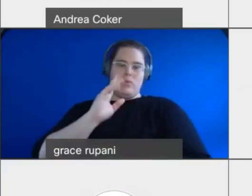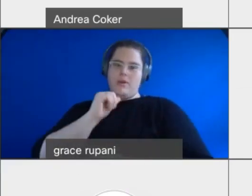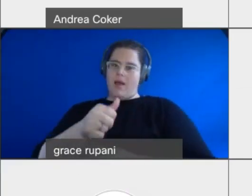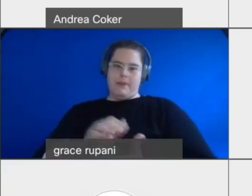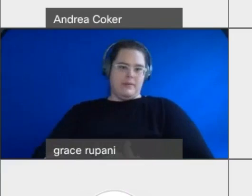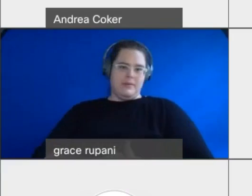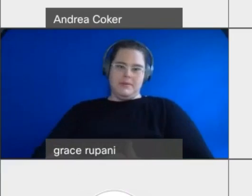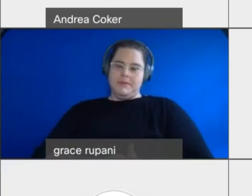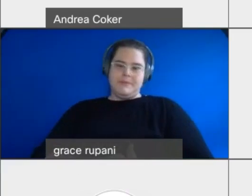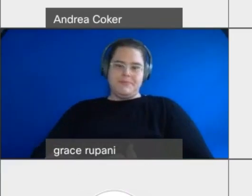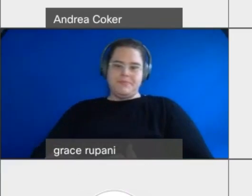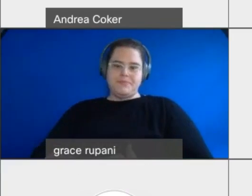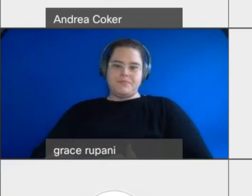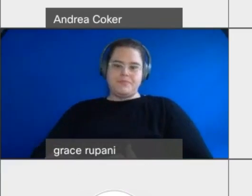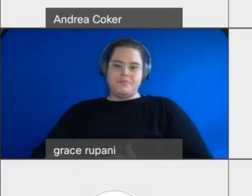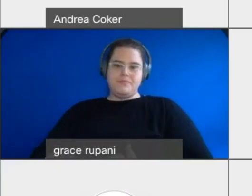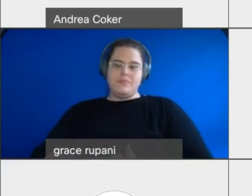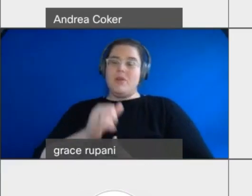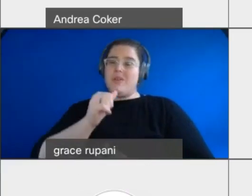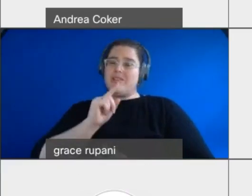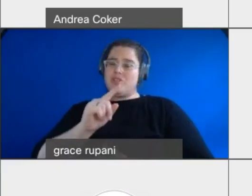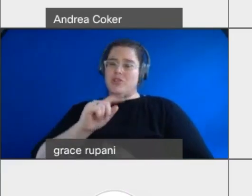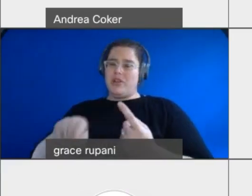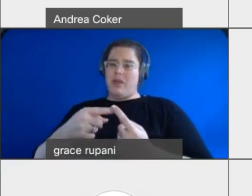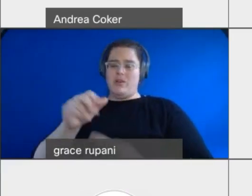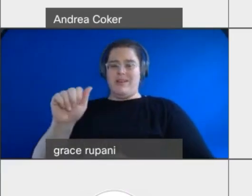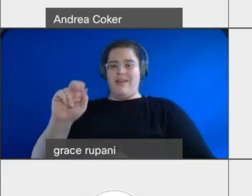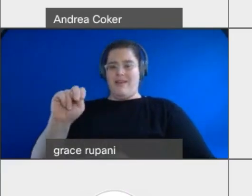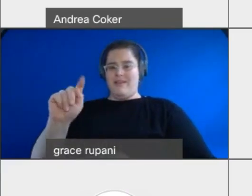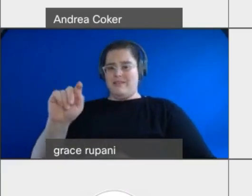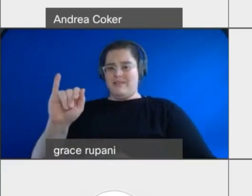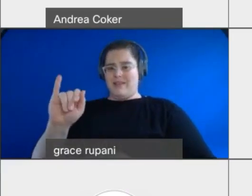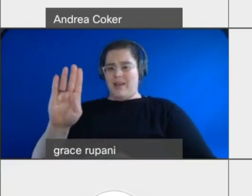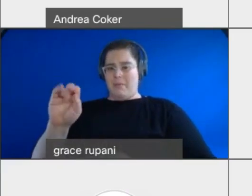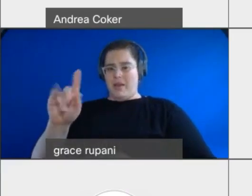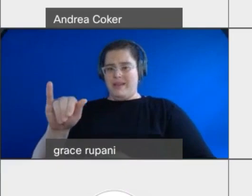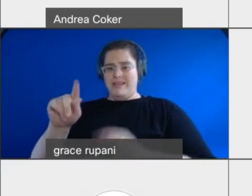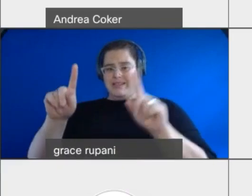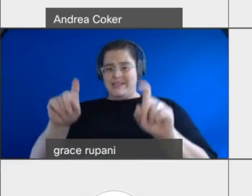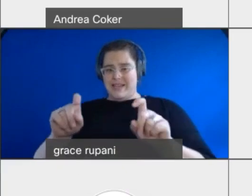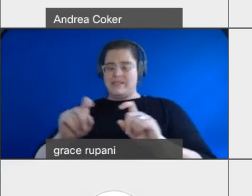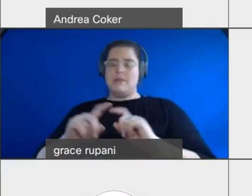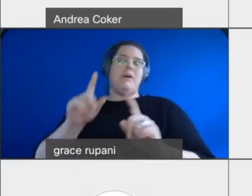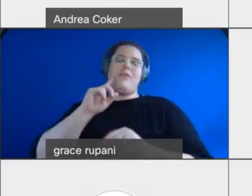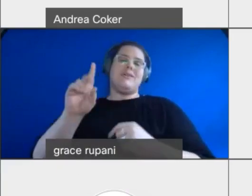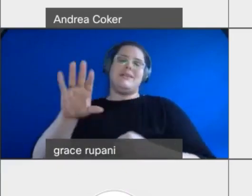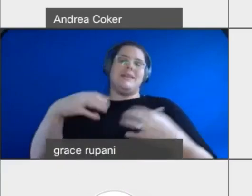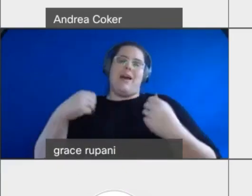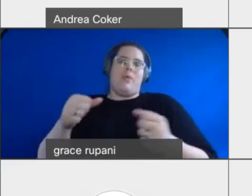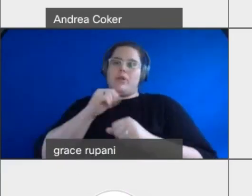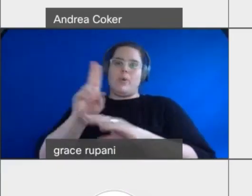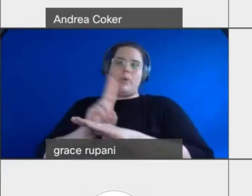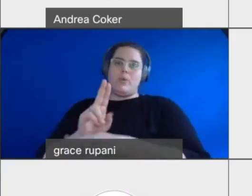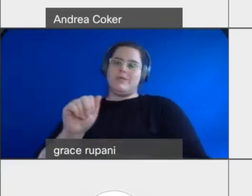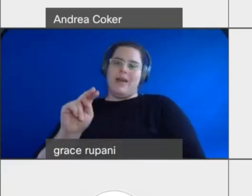whether or not antibody tests can be used, but we never, for DC Health, we don't use antibody tests to determine current